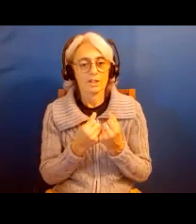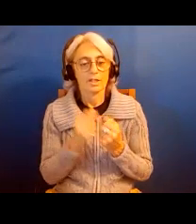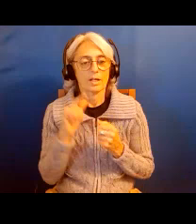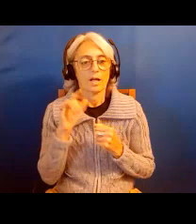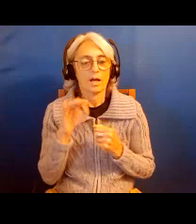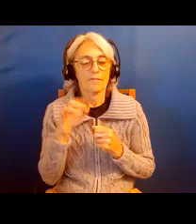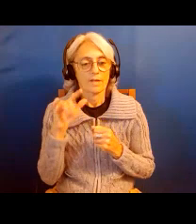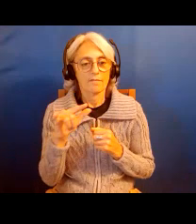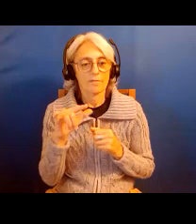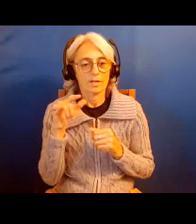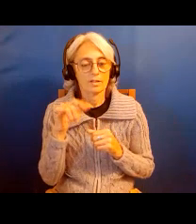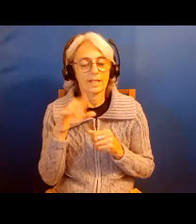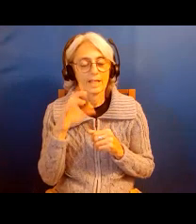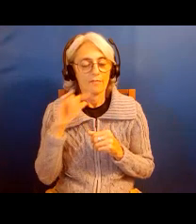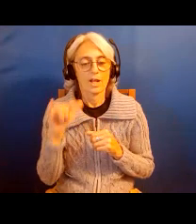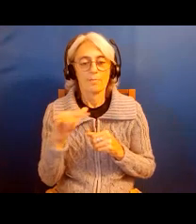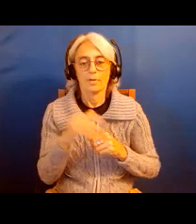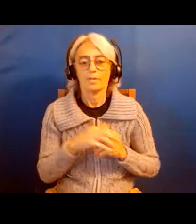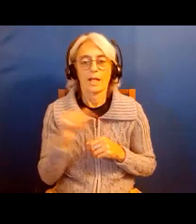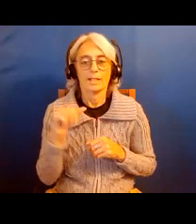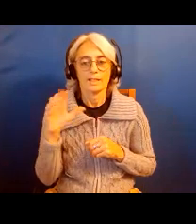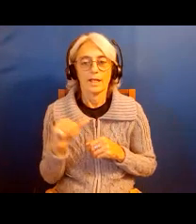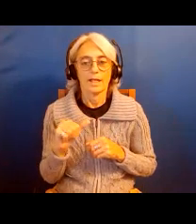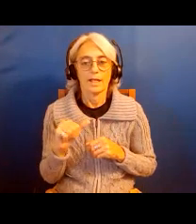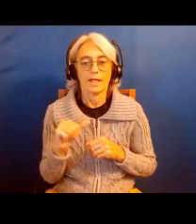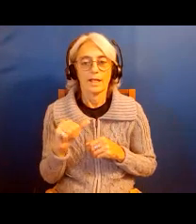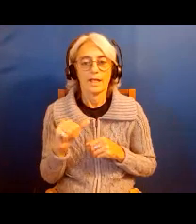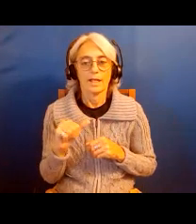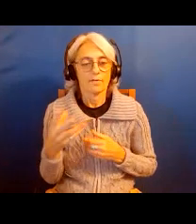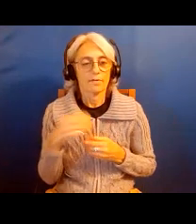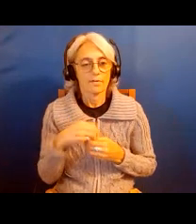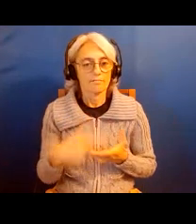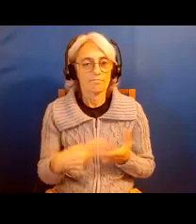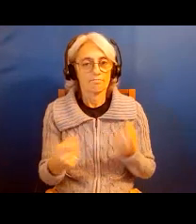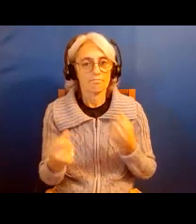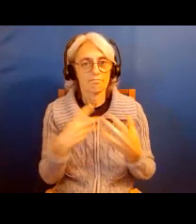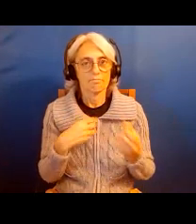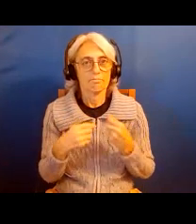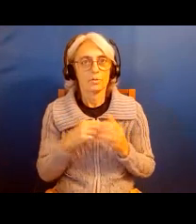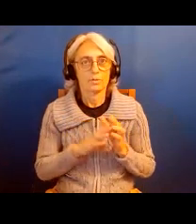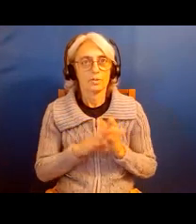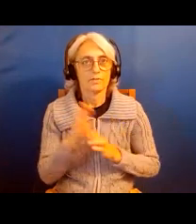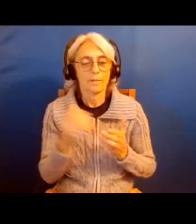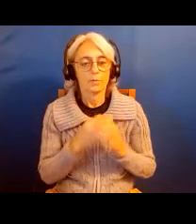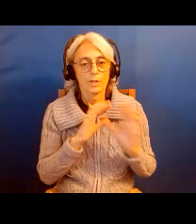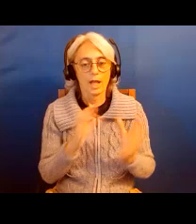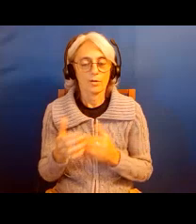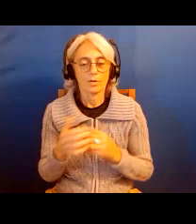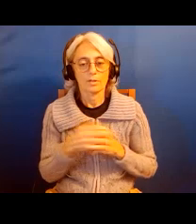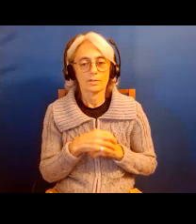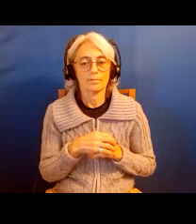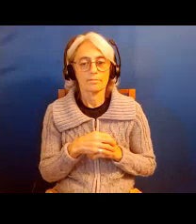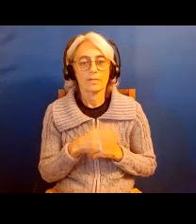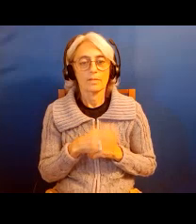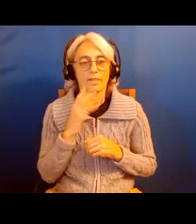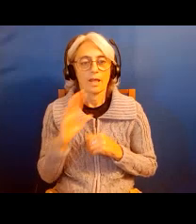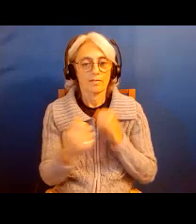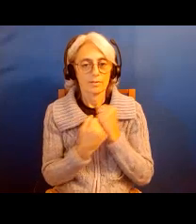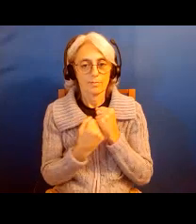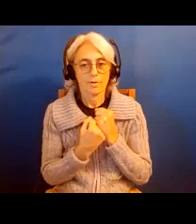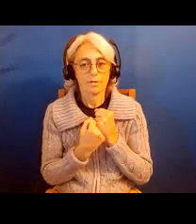ACA, for their engagement and valuable input in co-developing these new categories and for their support through the